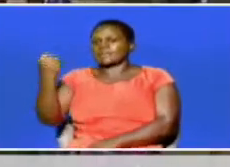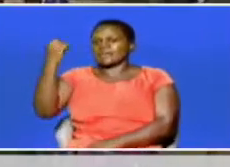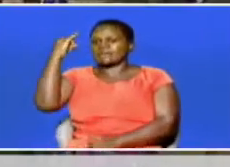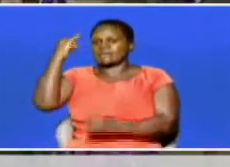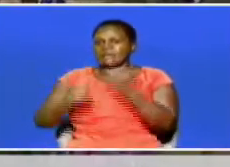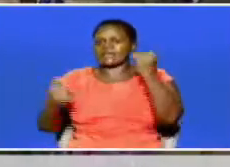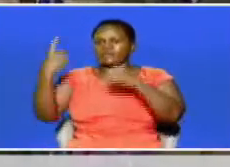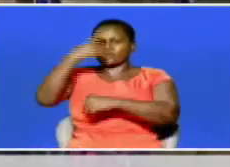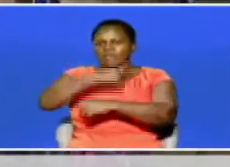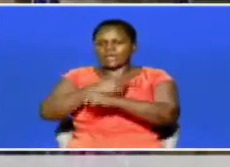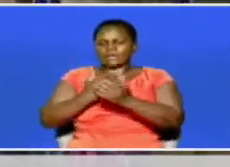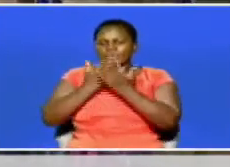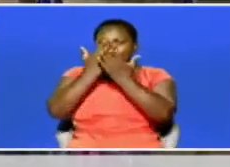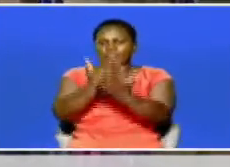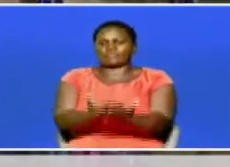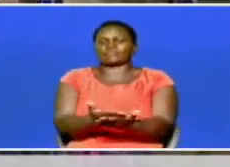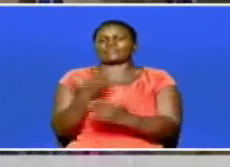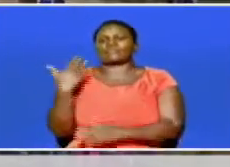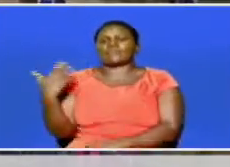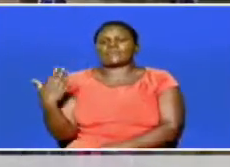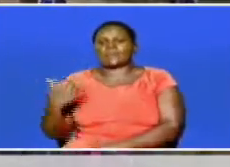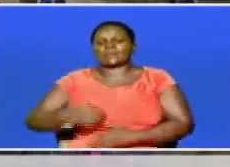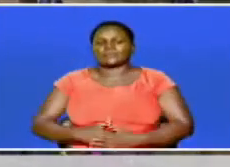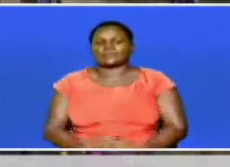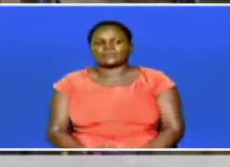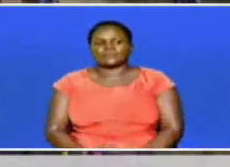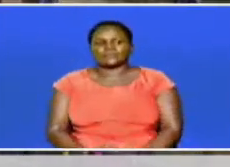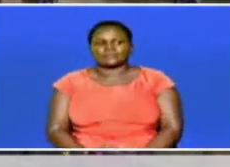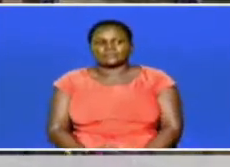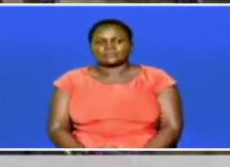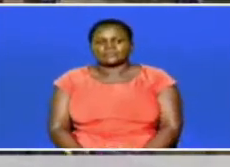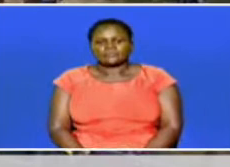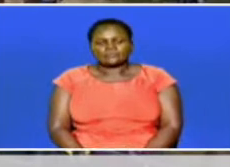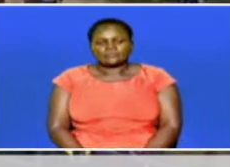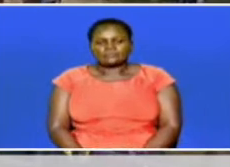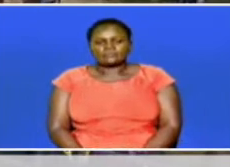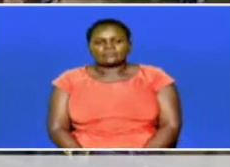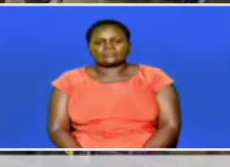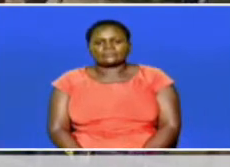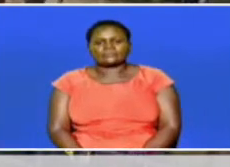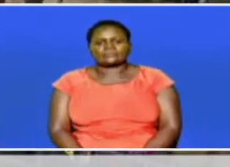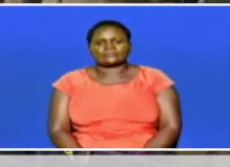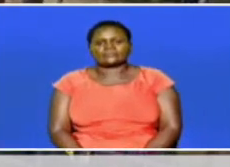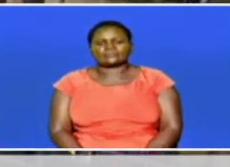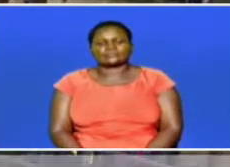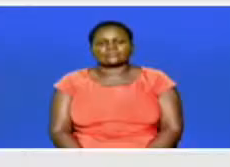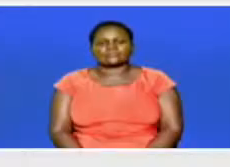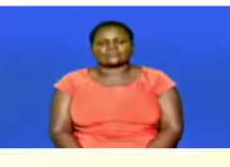last day to submit their documents. Jeff Kirui, KTN News.